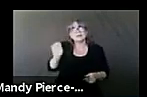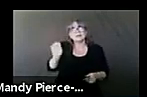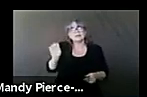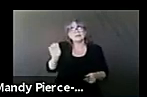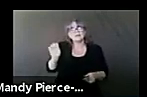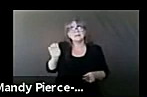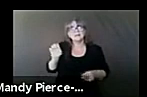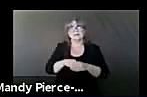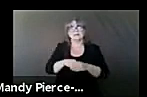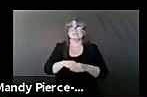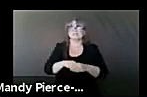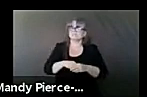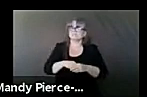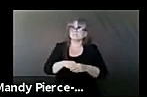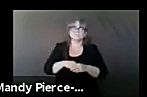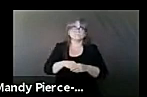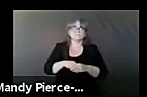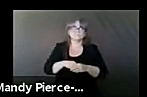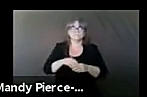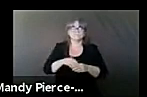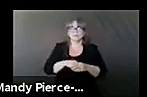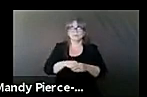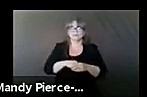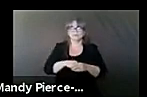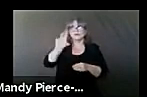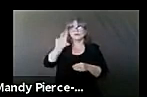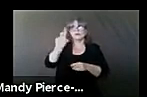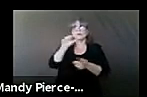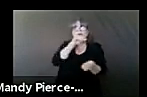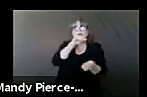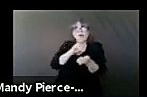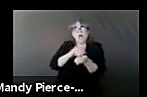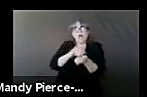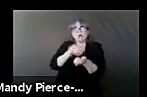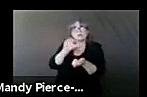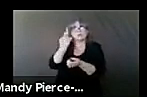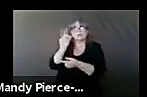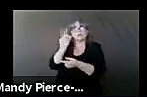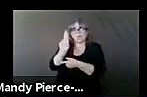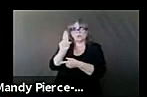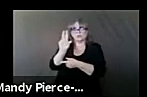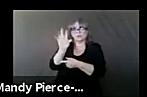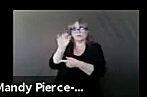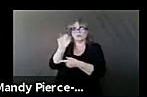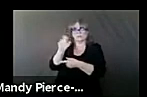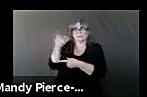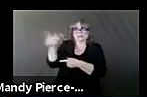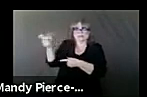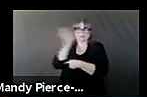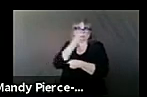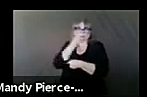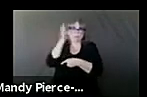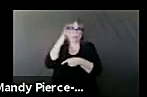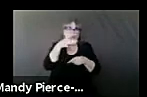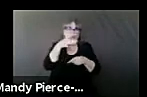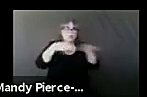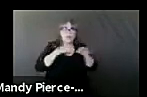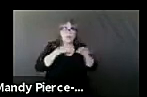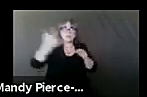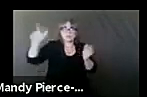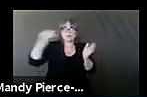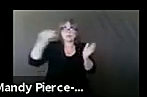use. We know the sickest COVID-19 patients need intensive medical care and have longer hospital